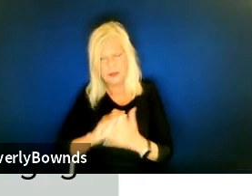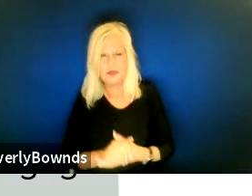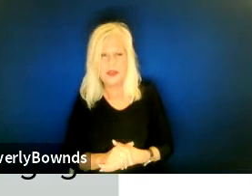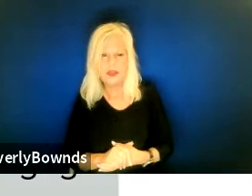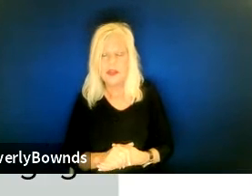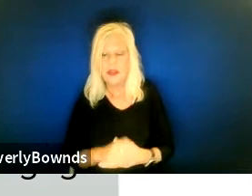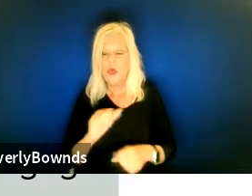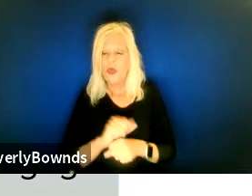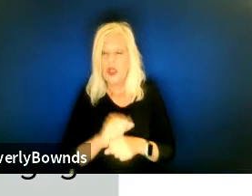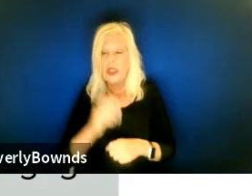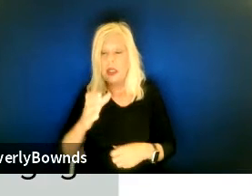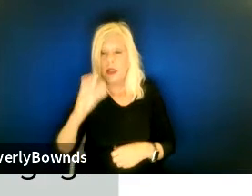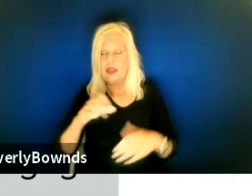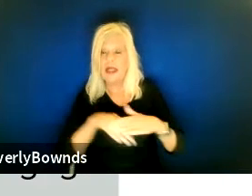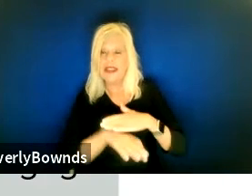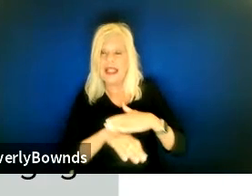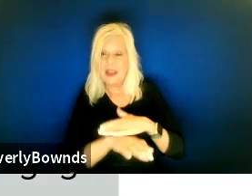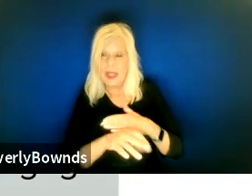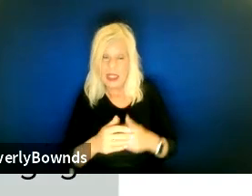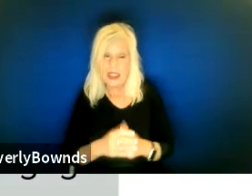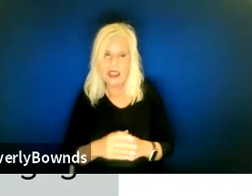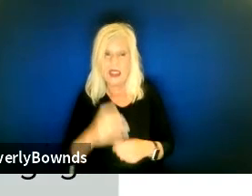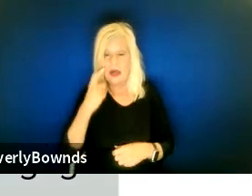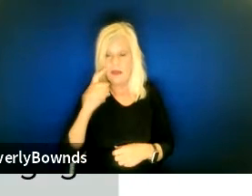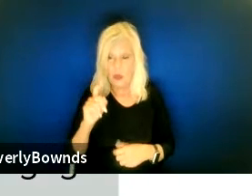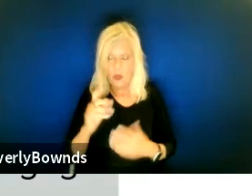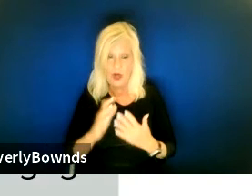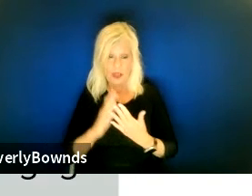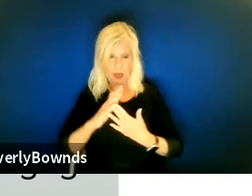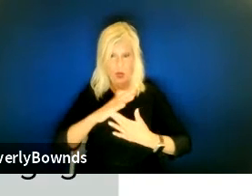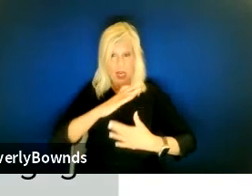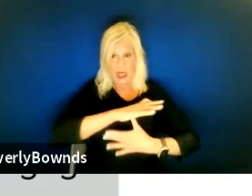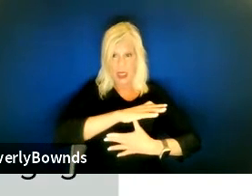concept of accessibility, wherein we rank every